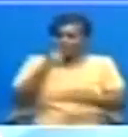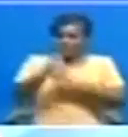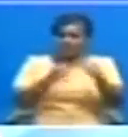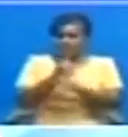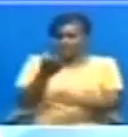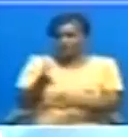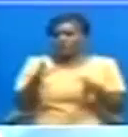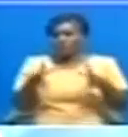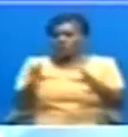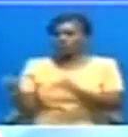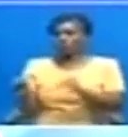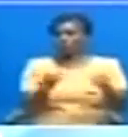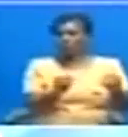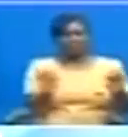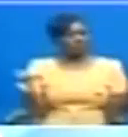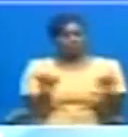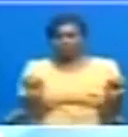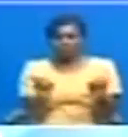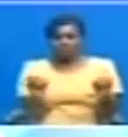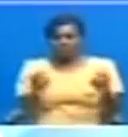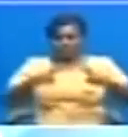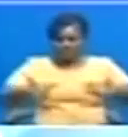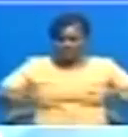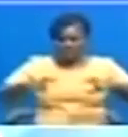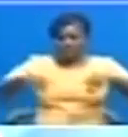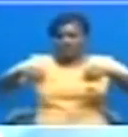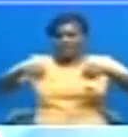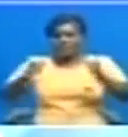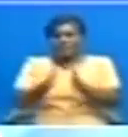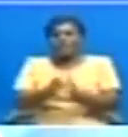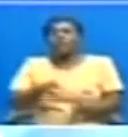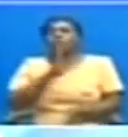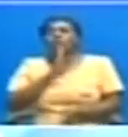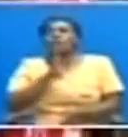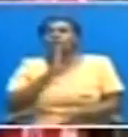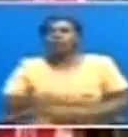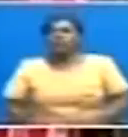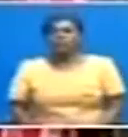they may not be forced to migrate to Uganda in search of pasture and water.